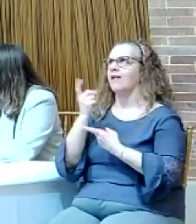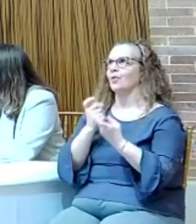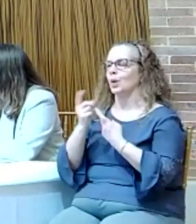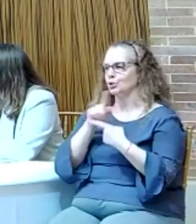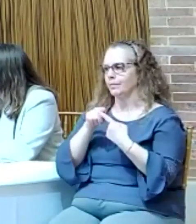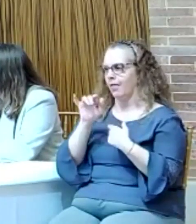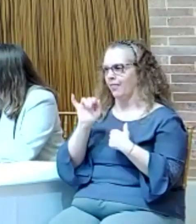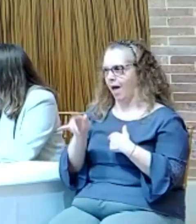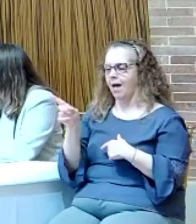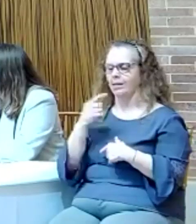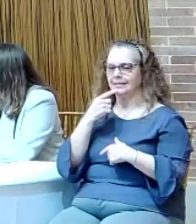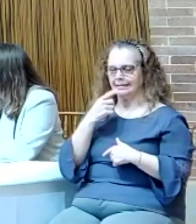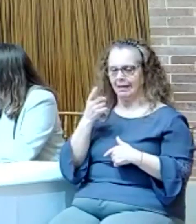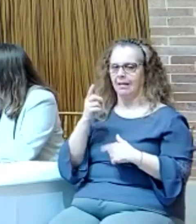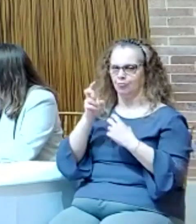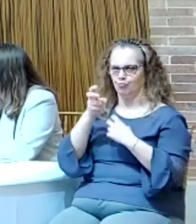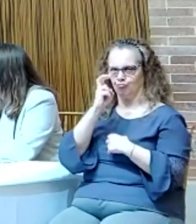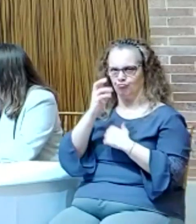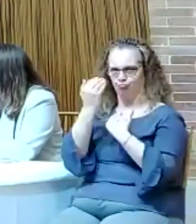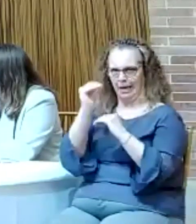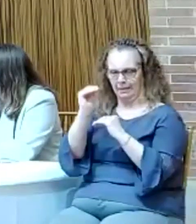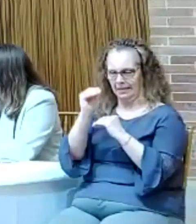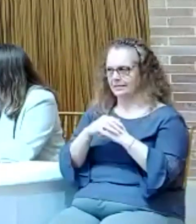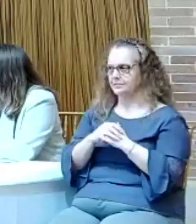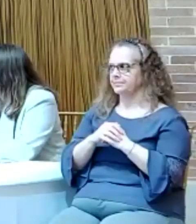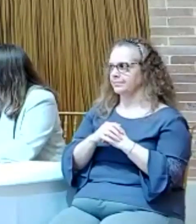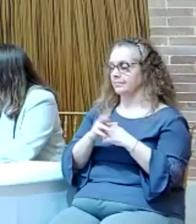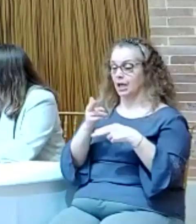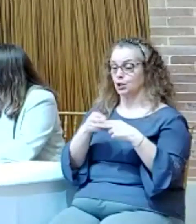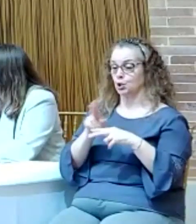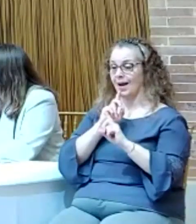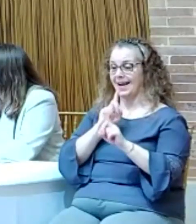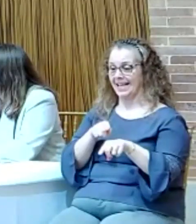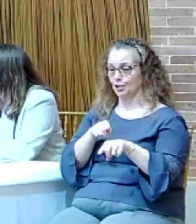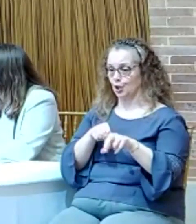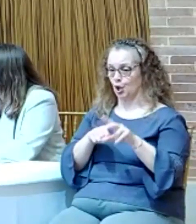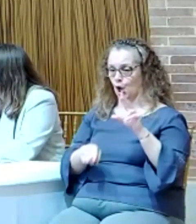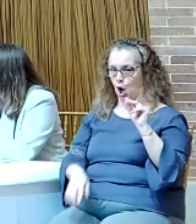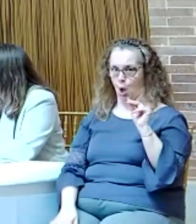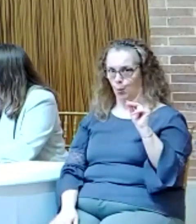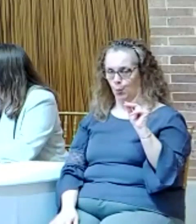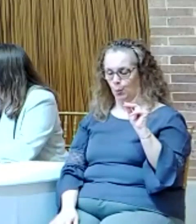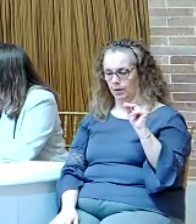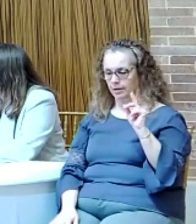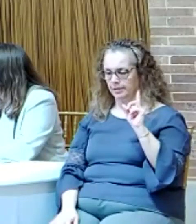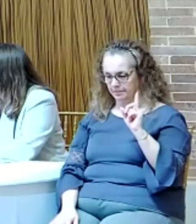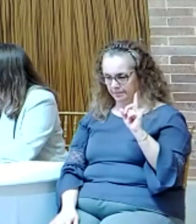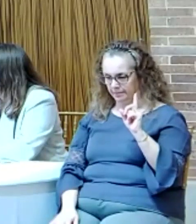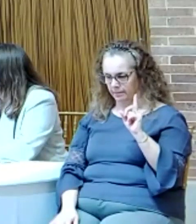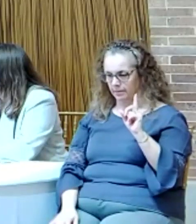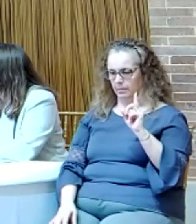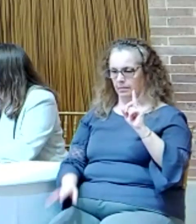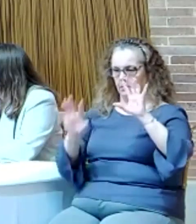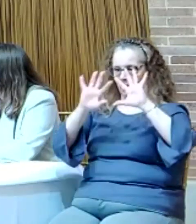out breed restrictions and the short answer is no in the world of reasonable